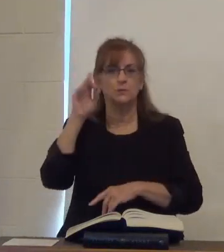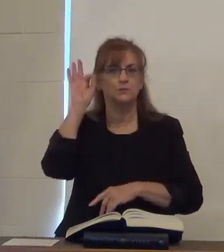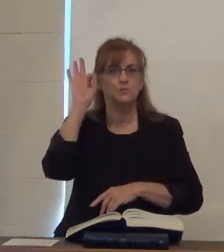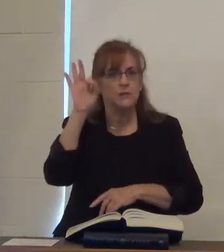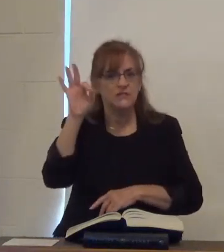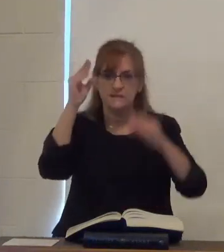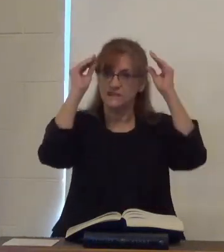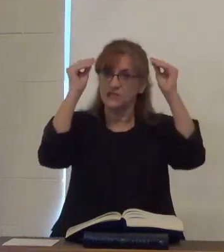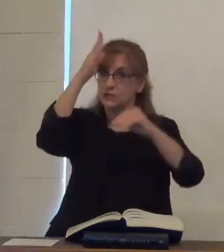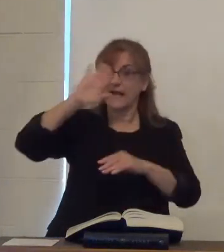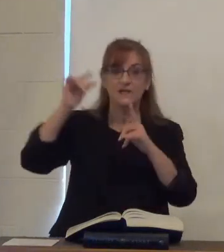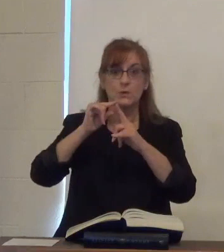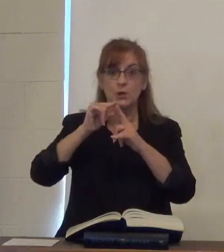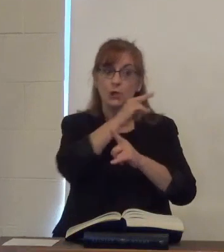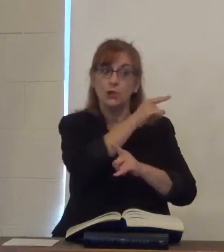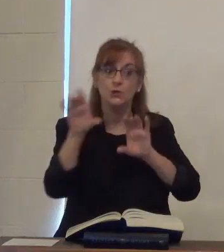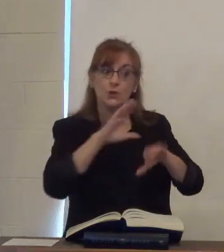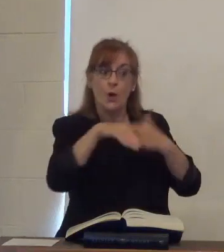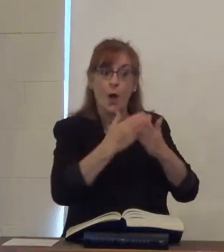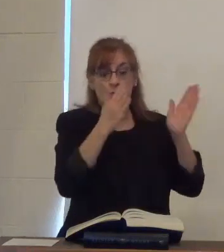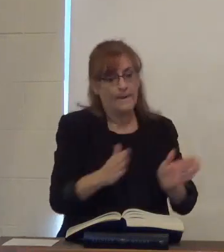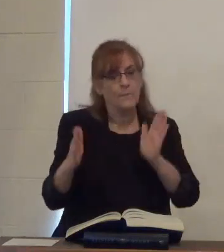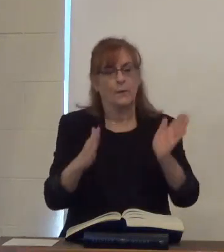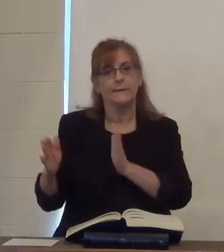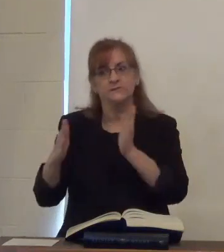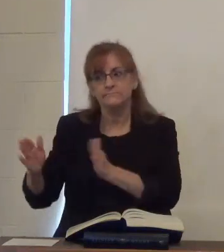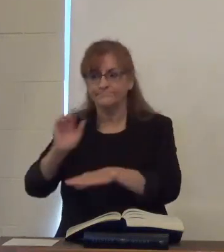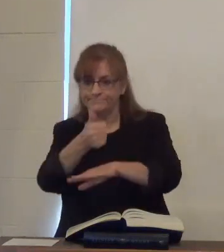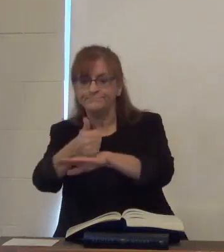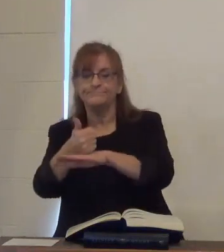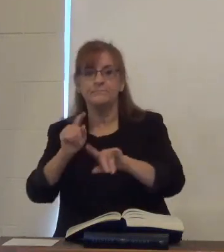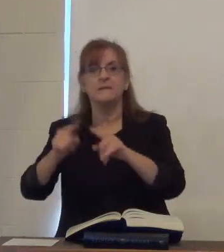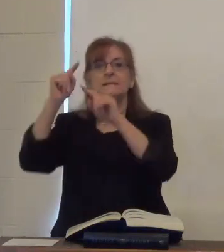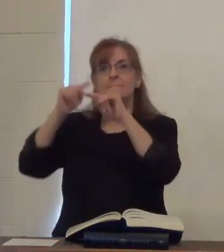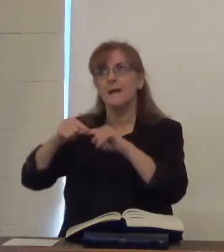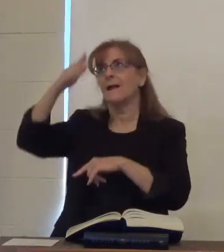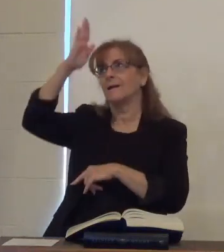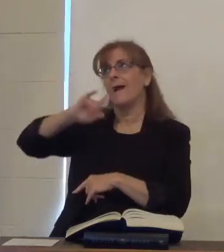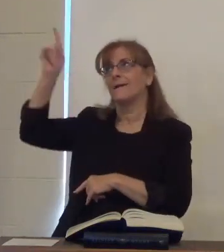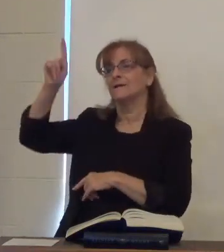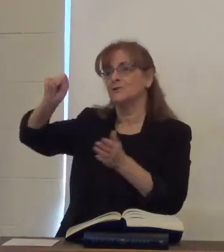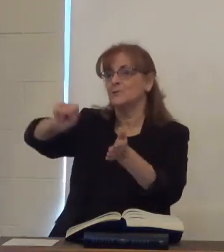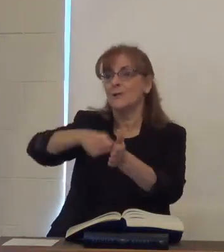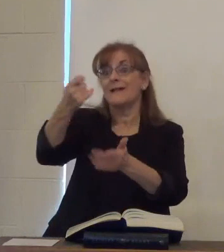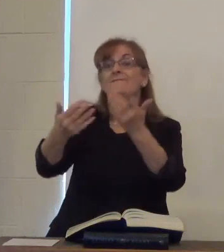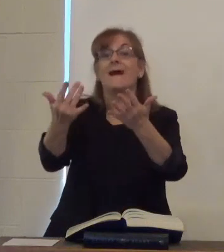word. Do all the preparation that you can, but depend on God to light the